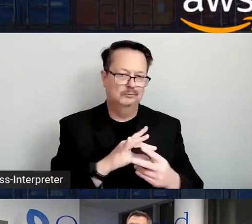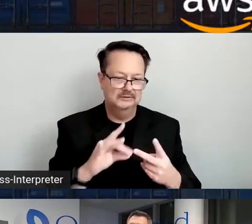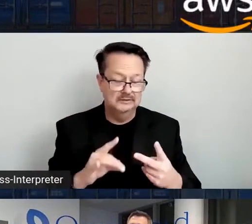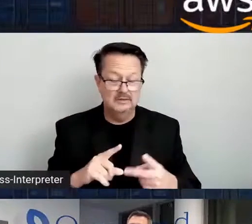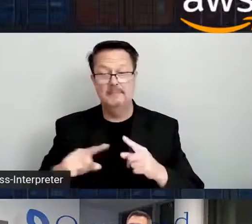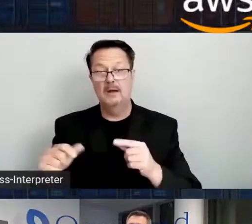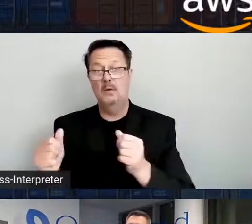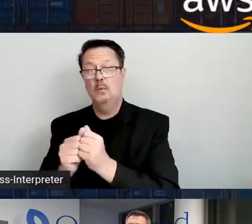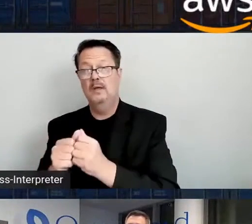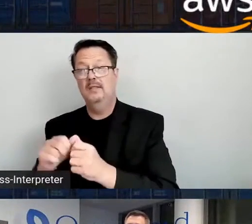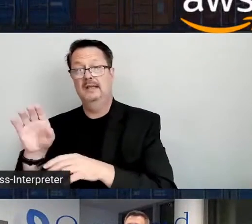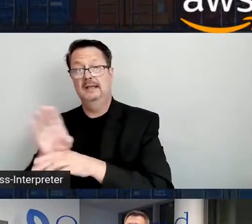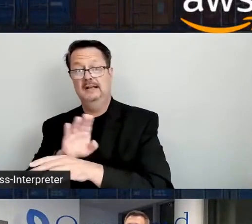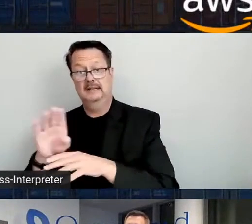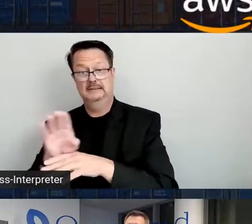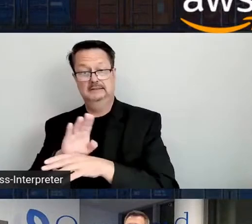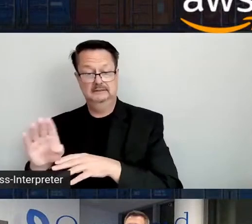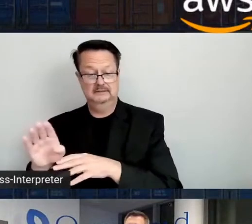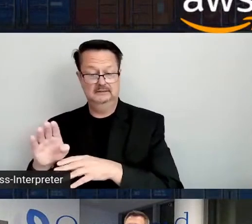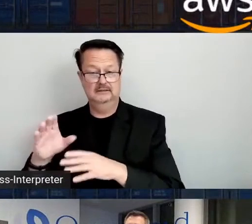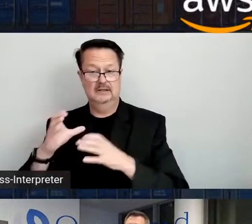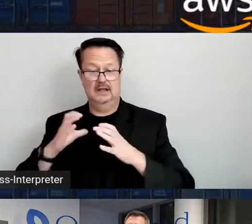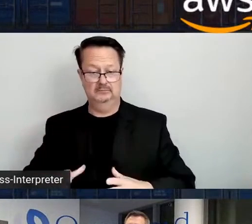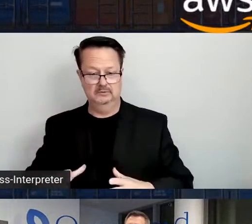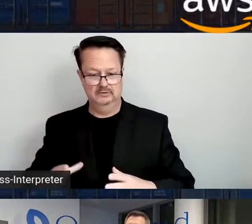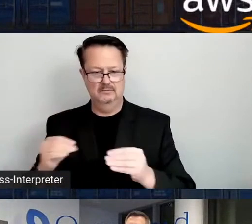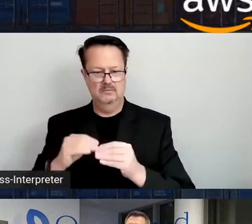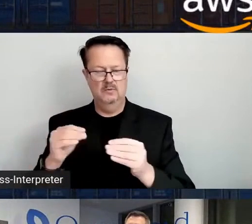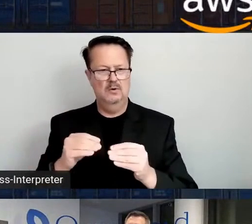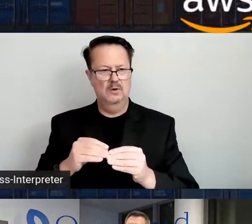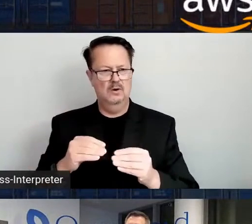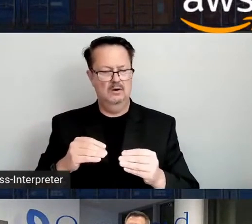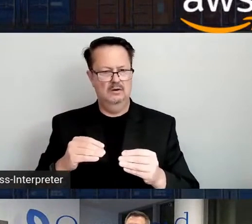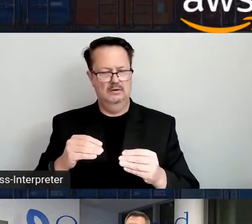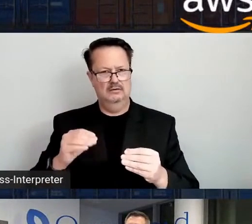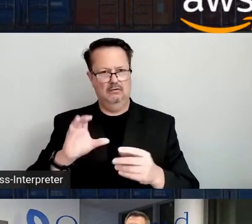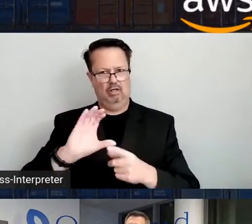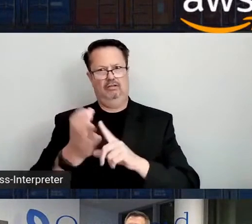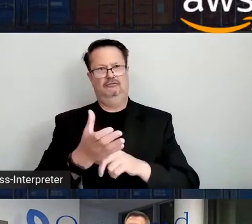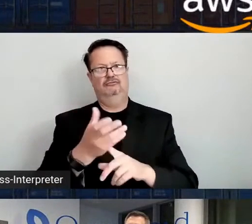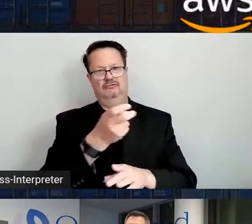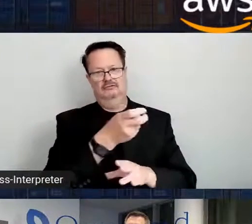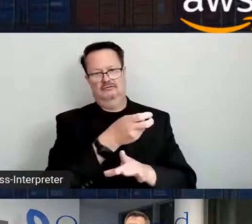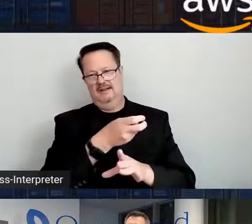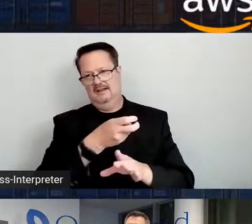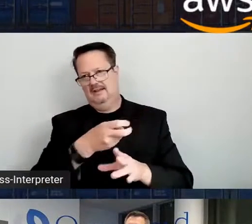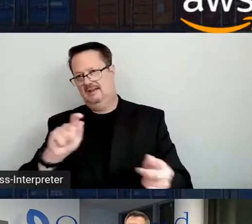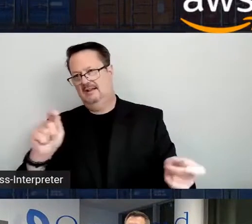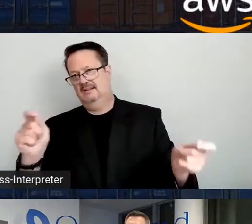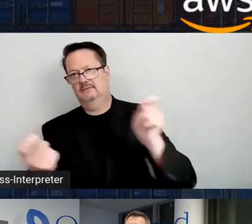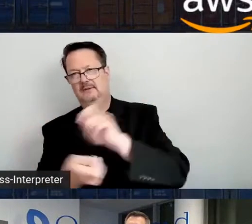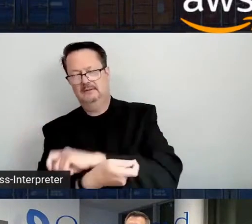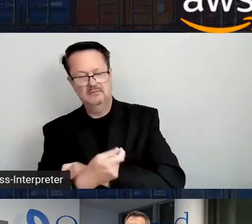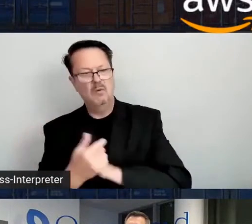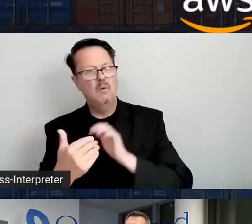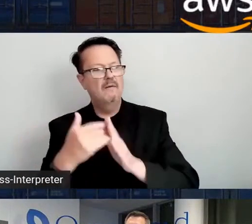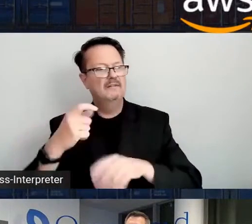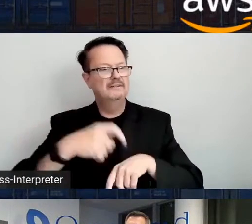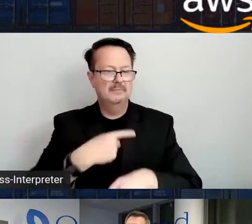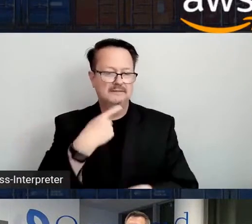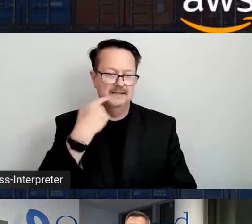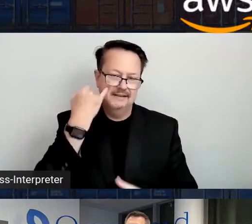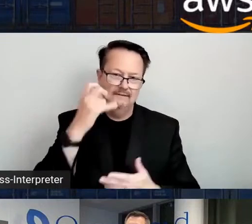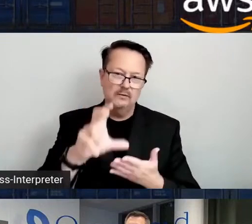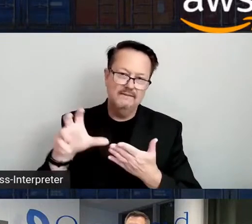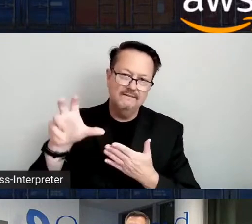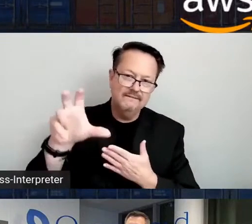of this cultural kind of transformation. And so oftentimes, and this is why I would say, like, if we're investing in